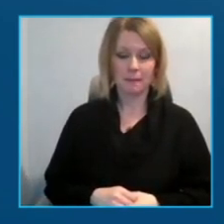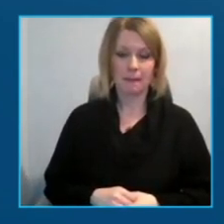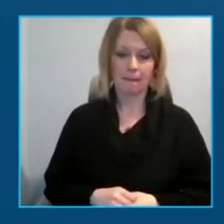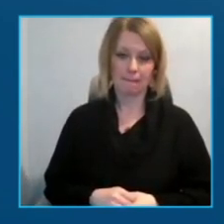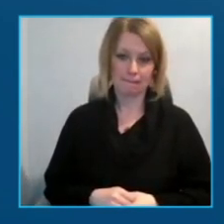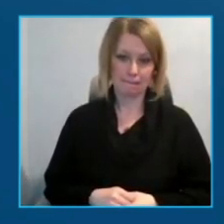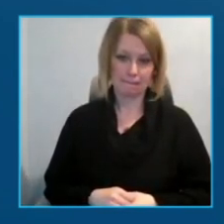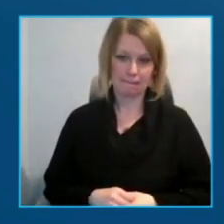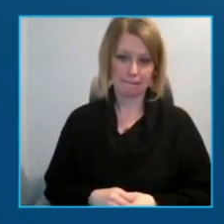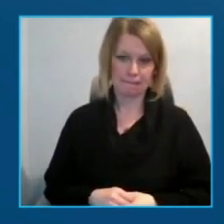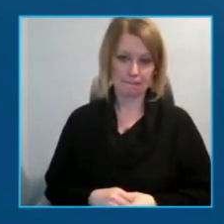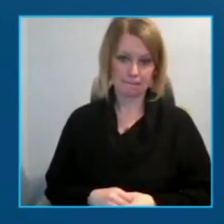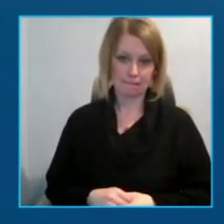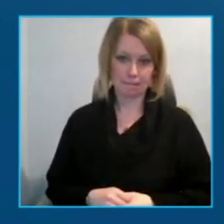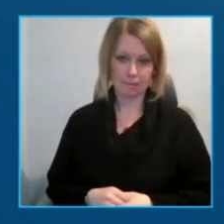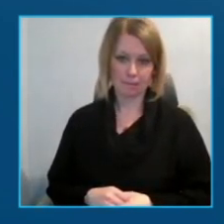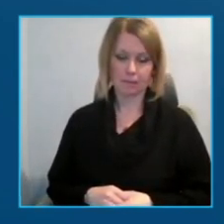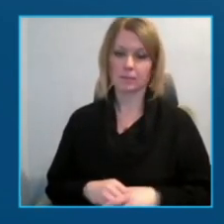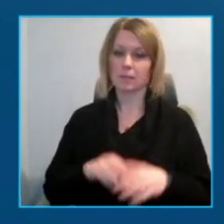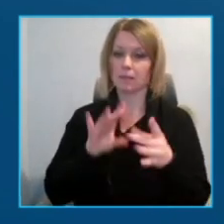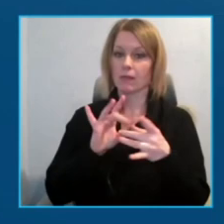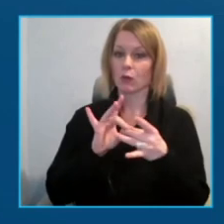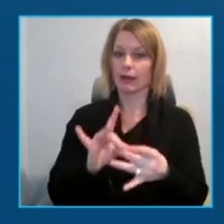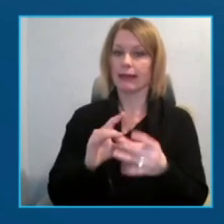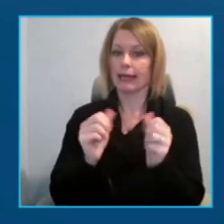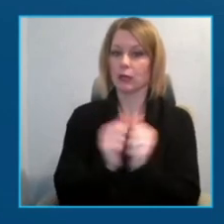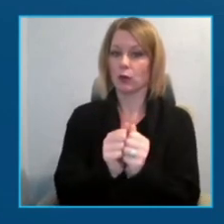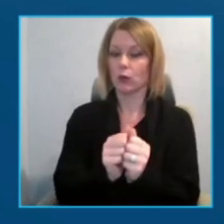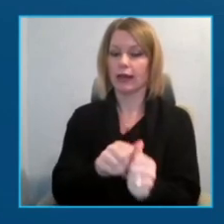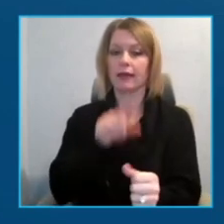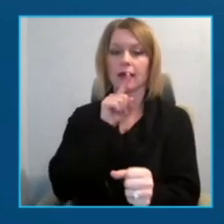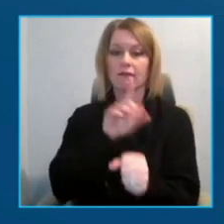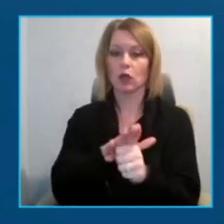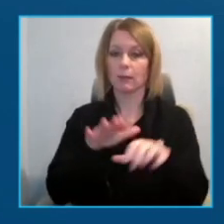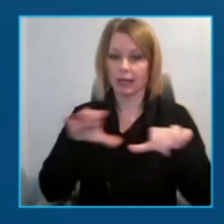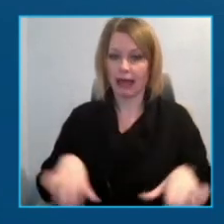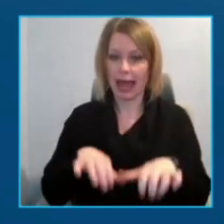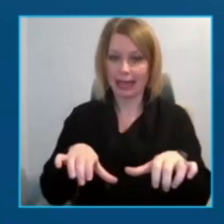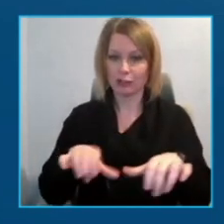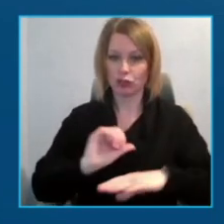In terms of the whole affirmative action construct,